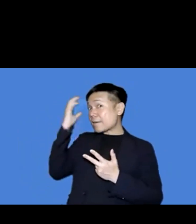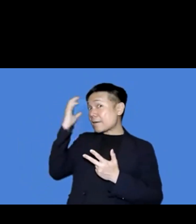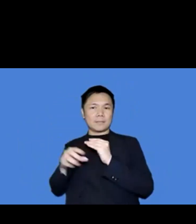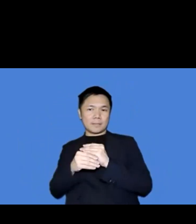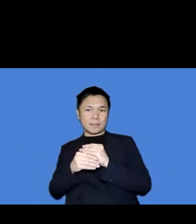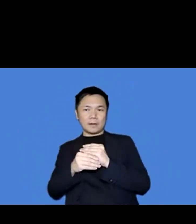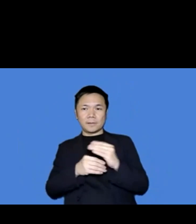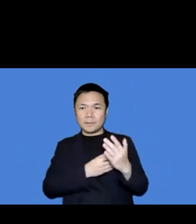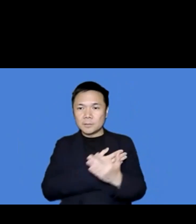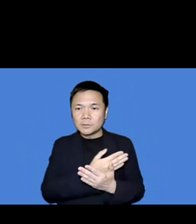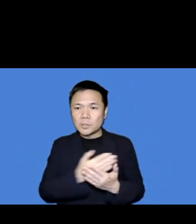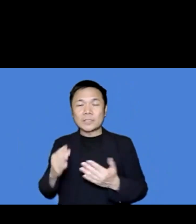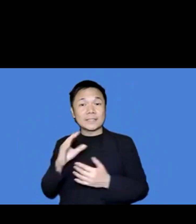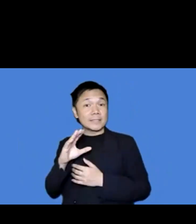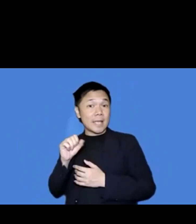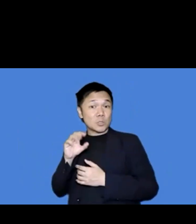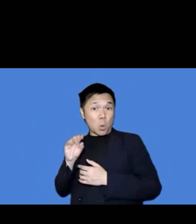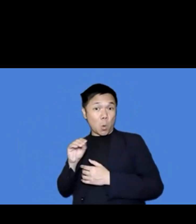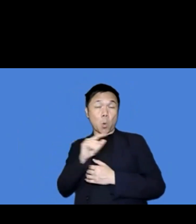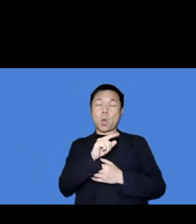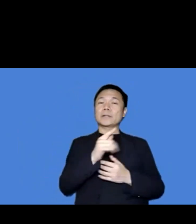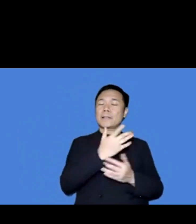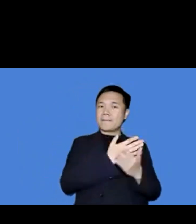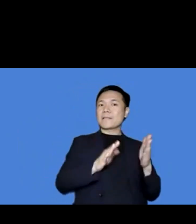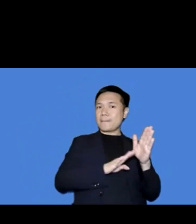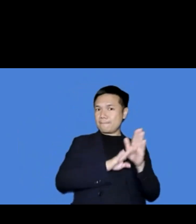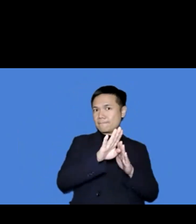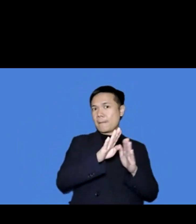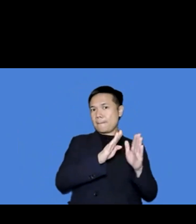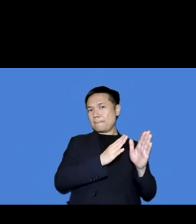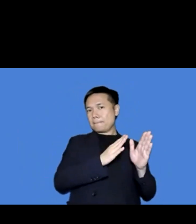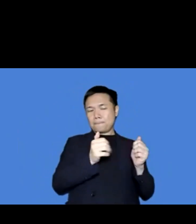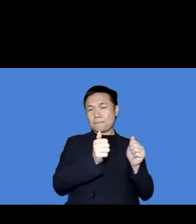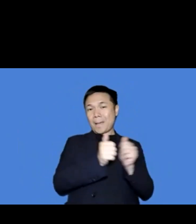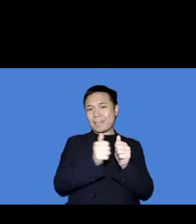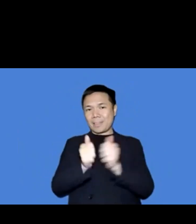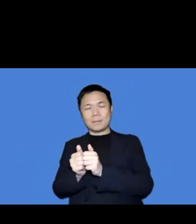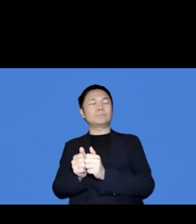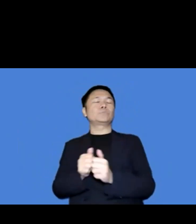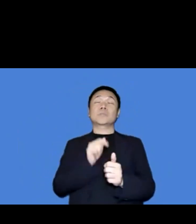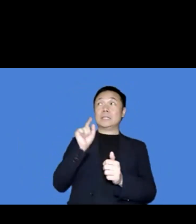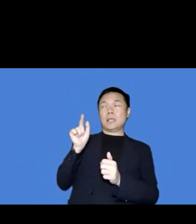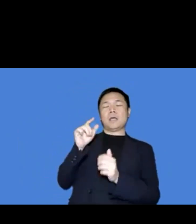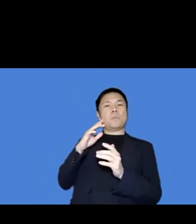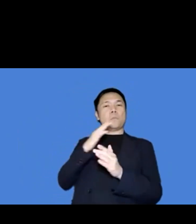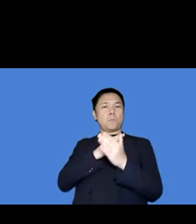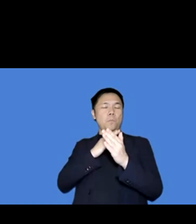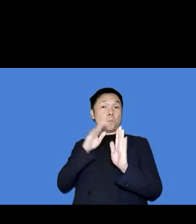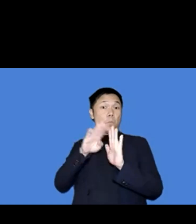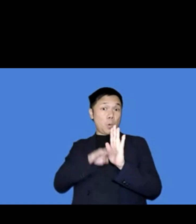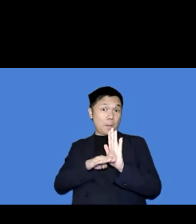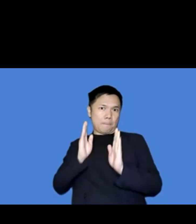the CSOs or the development partners, that their programs will be inclusive. We can ask them to